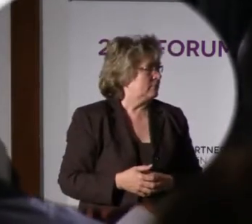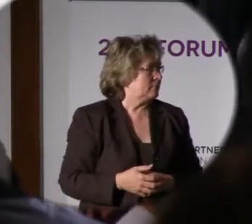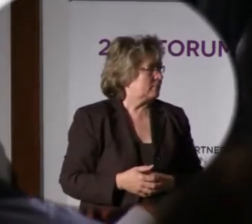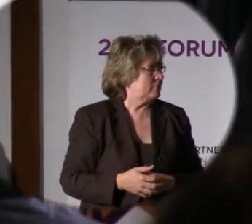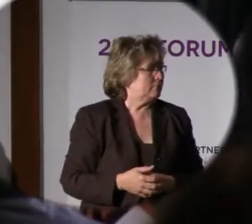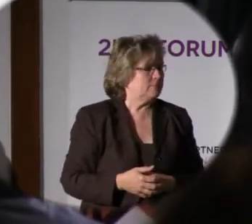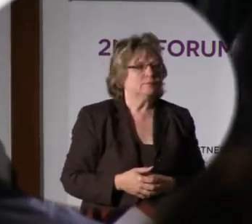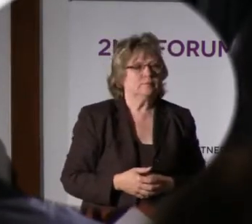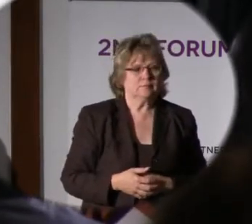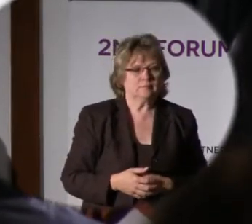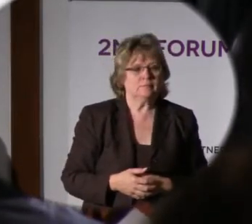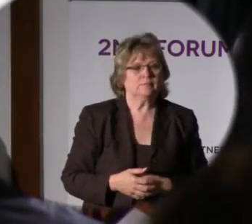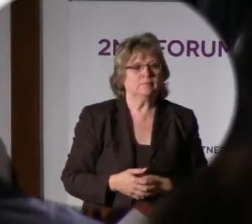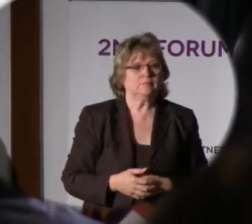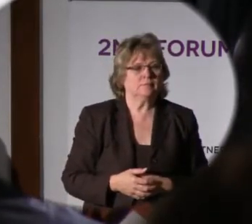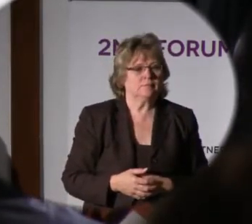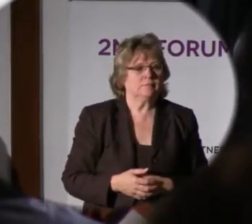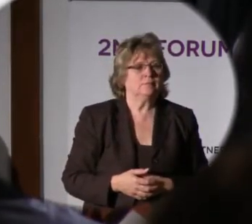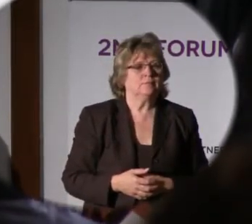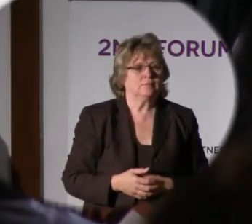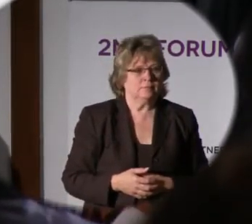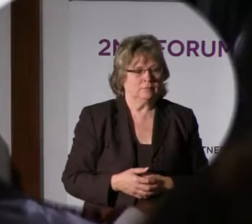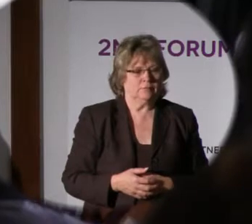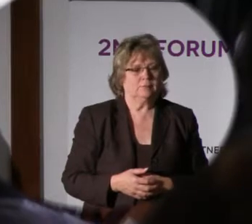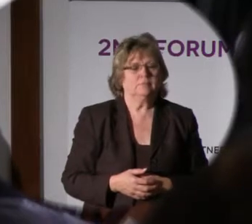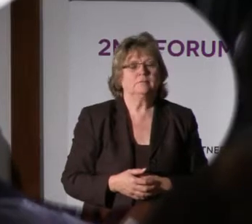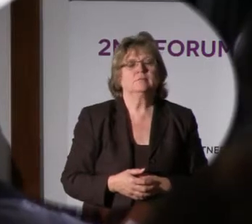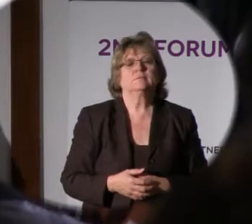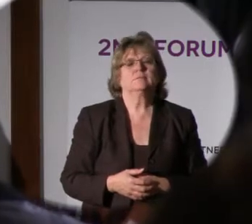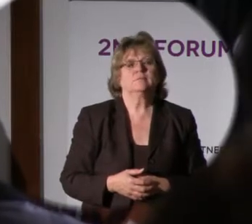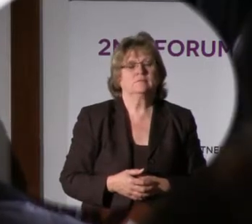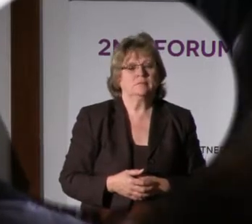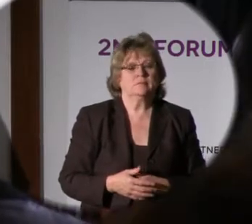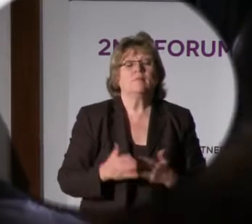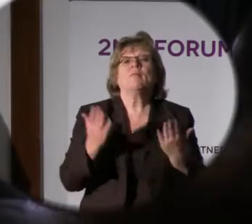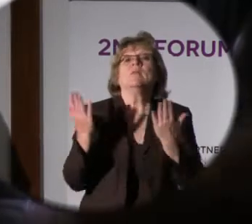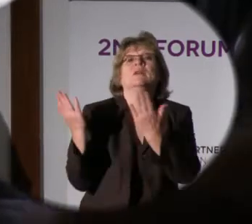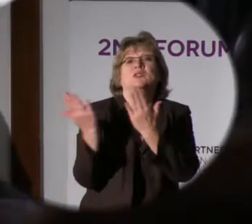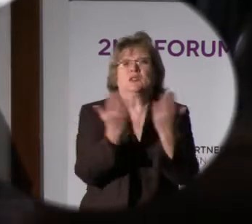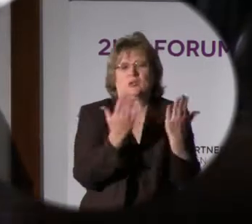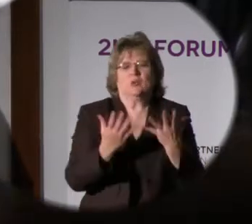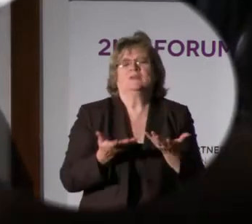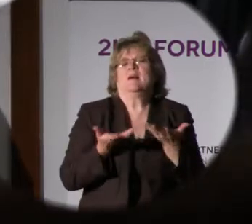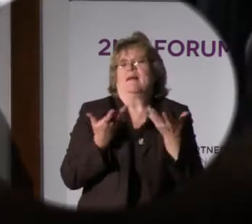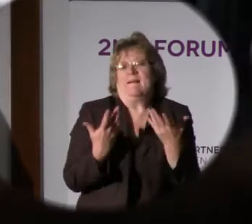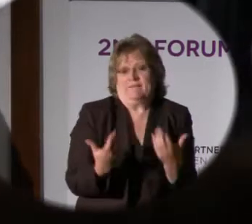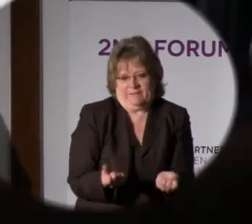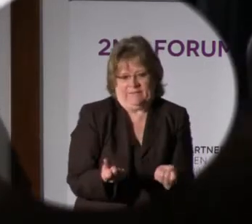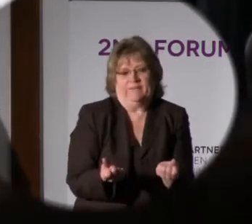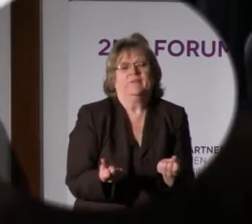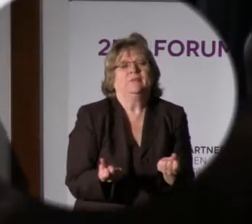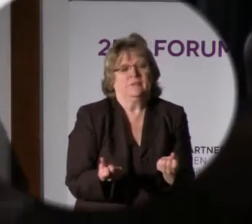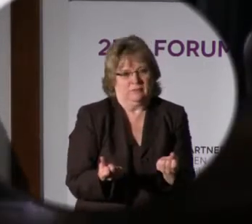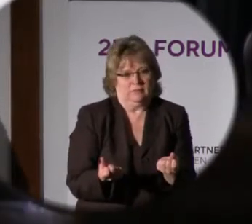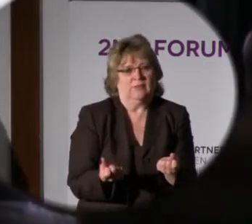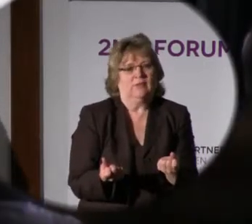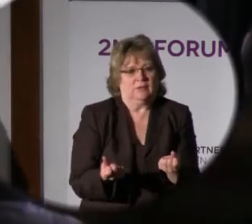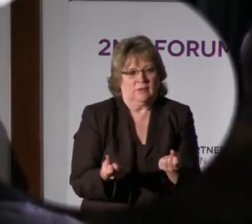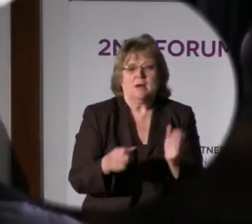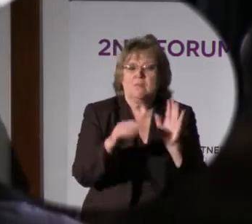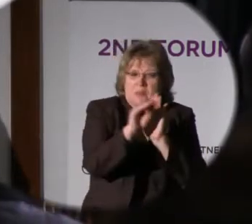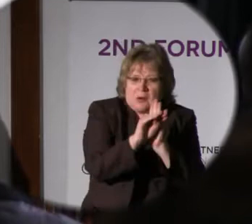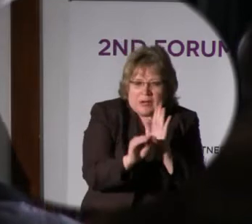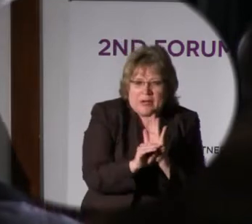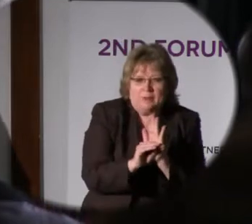of Malawi, Dr. Joyce Banda, has provided scholarships to 100 children